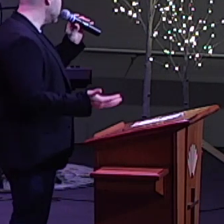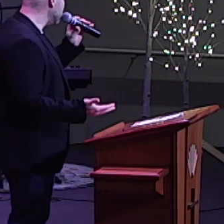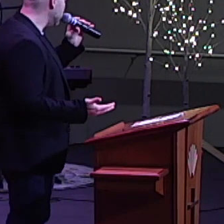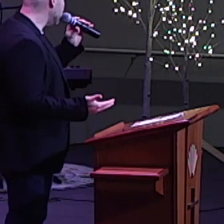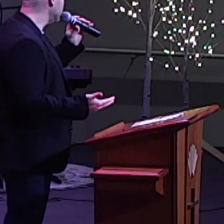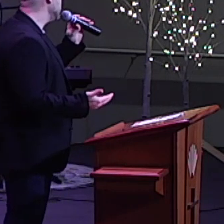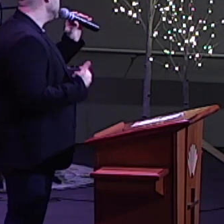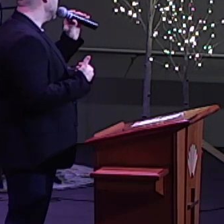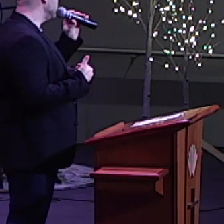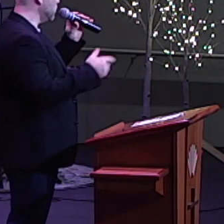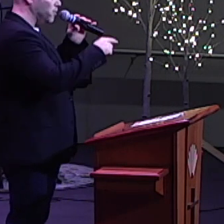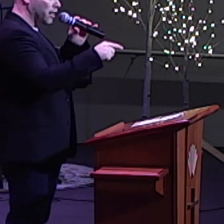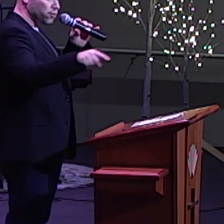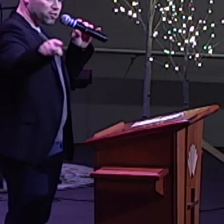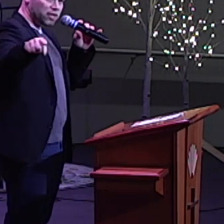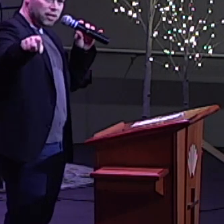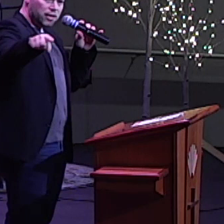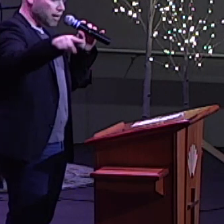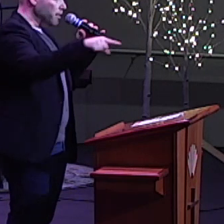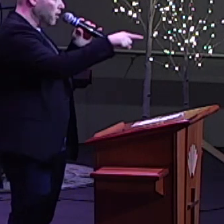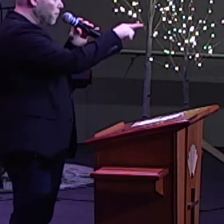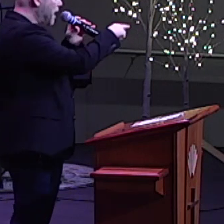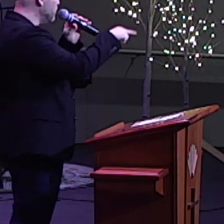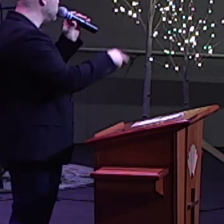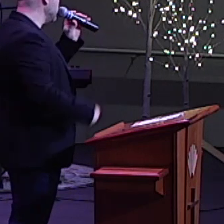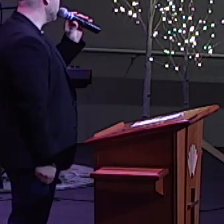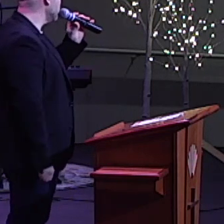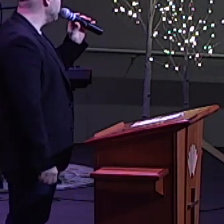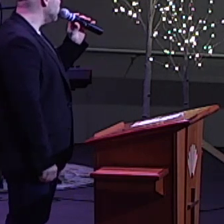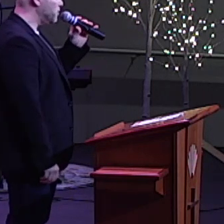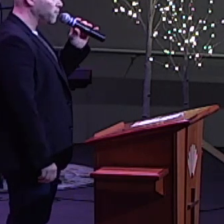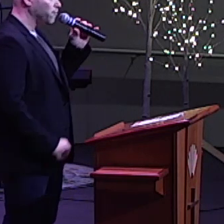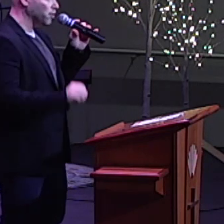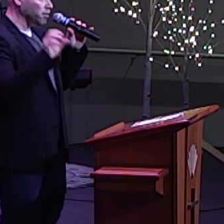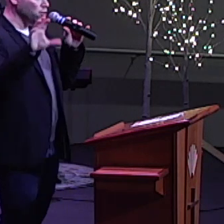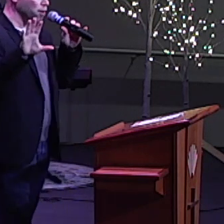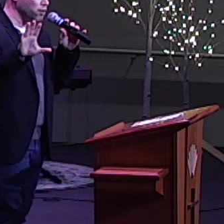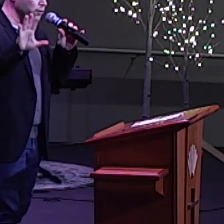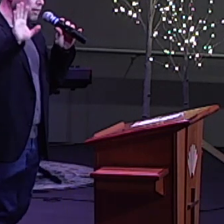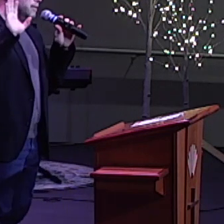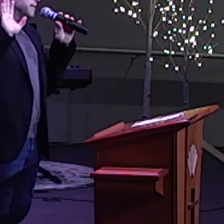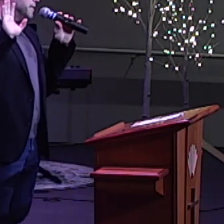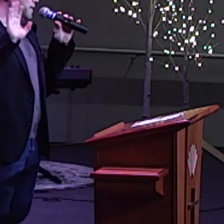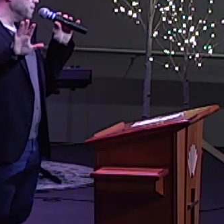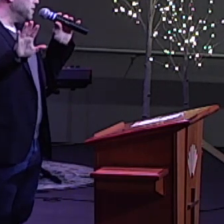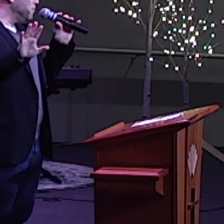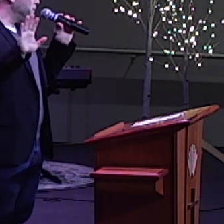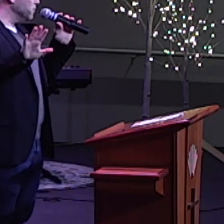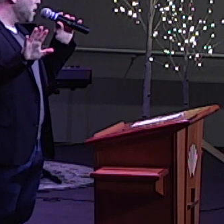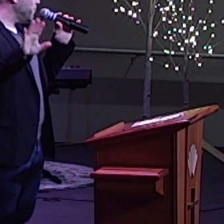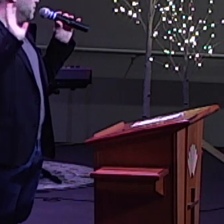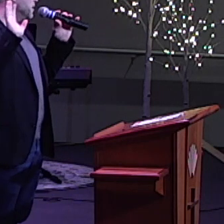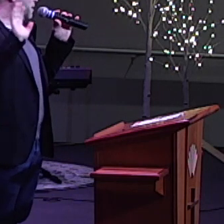to want to give. And so you'll see on the back of the chair in front of you, we've put a QR code, not meant to